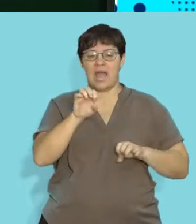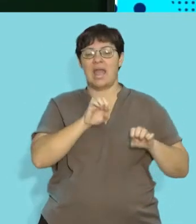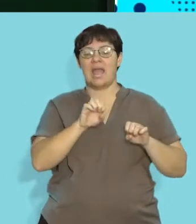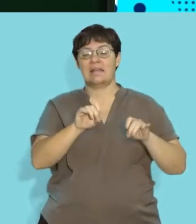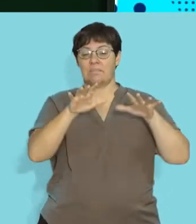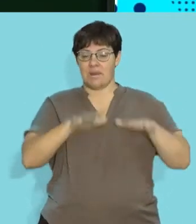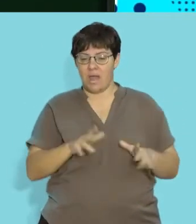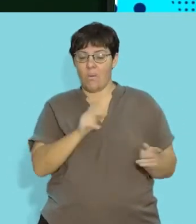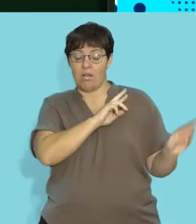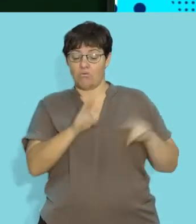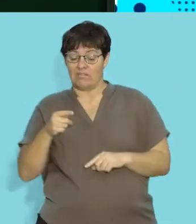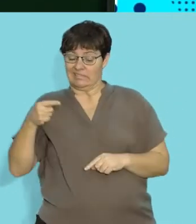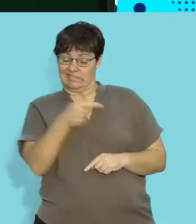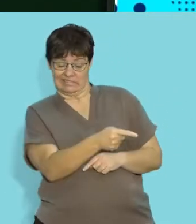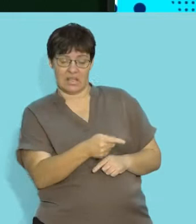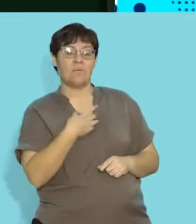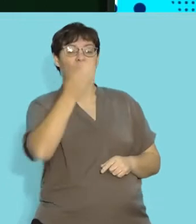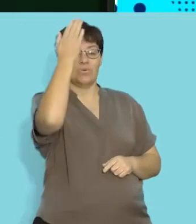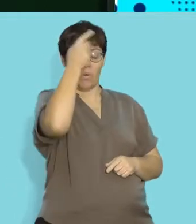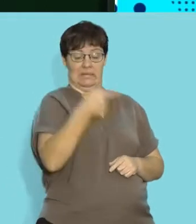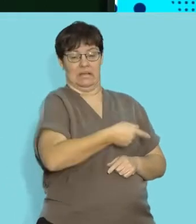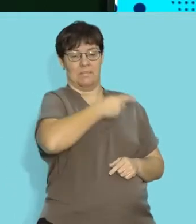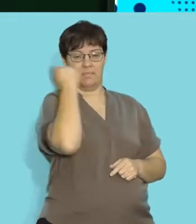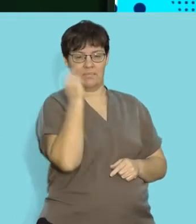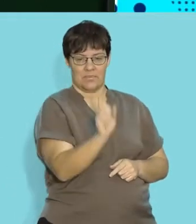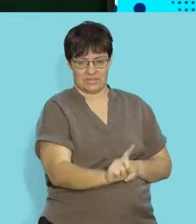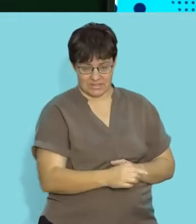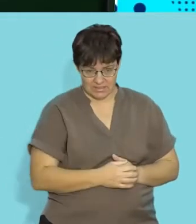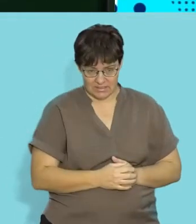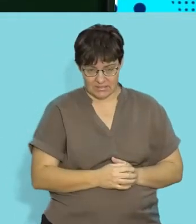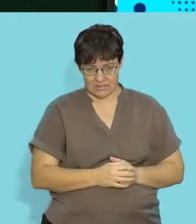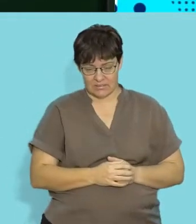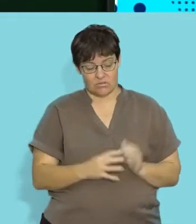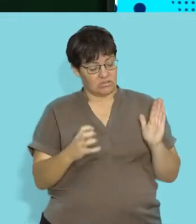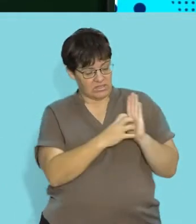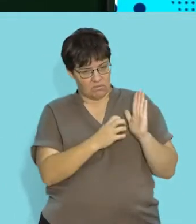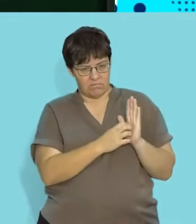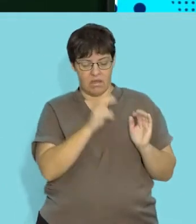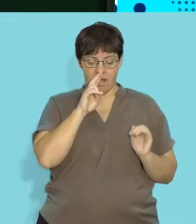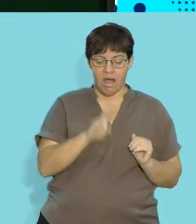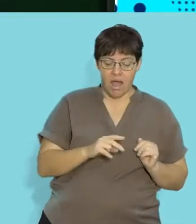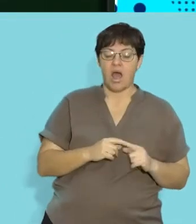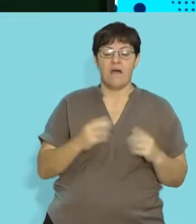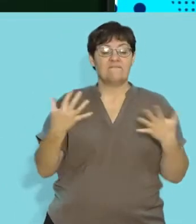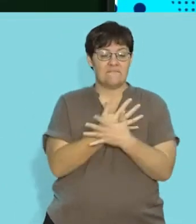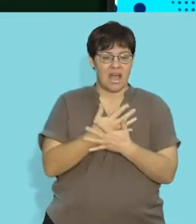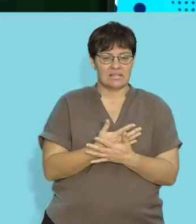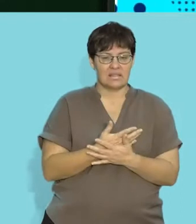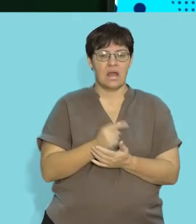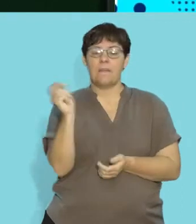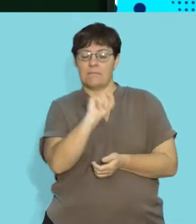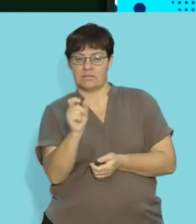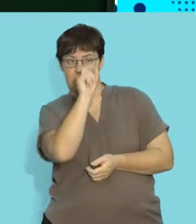going to reference those labeled parts at some point. So the overview of a diagram is to look at a diagram and to very quickly pencil